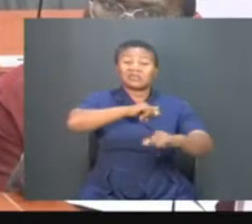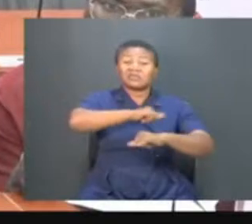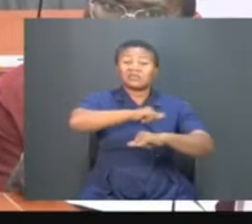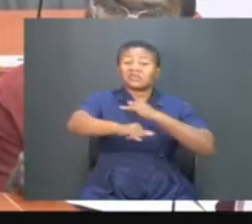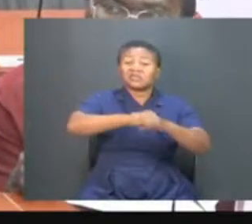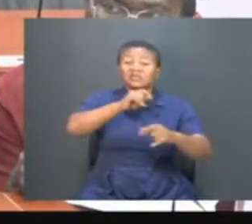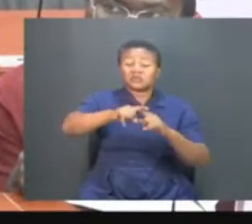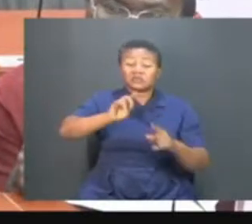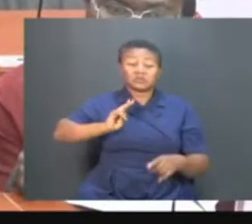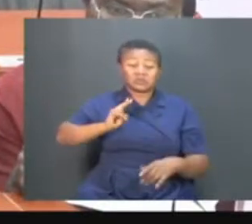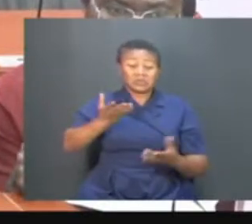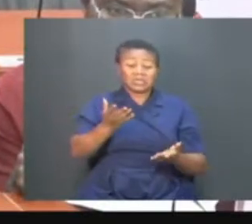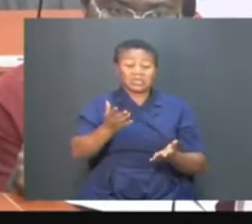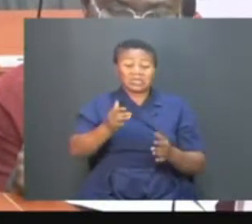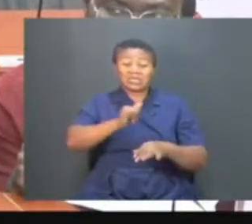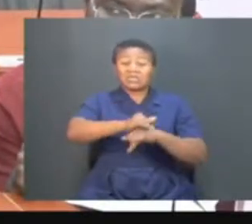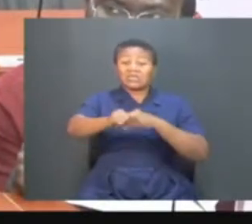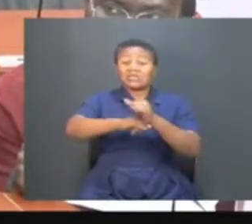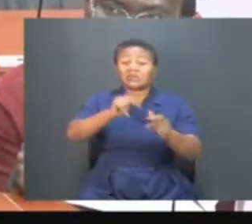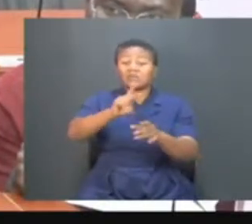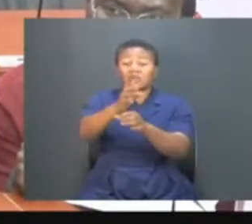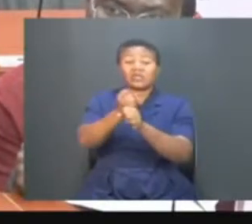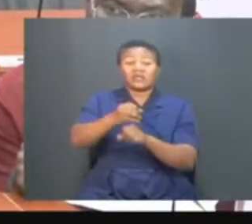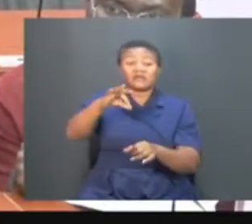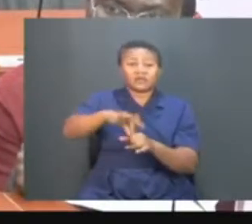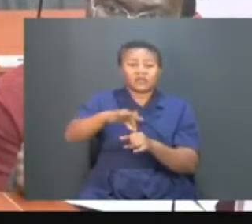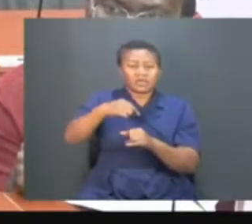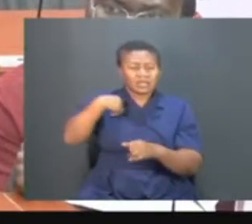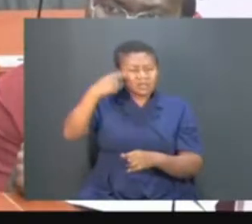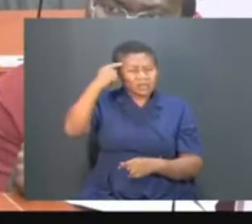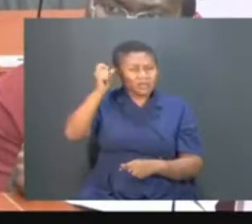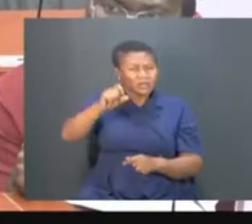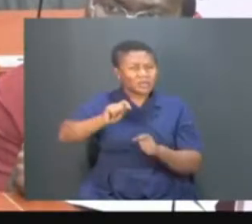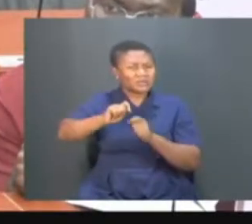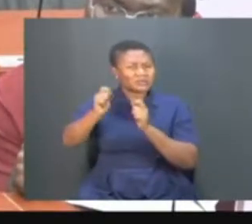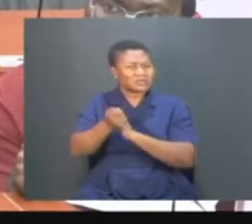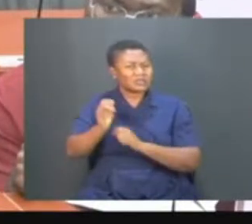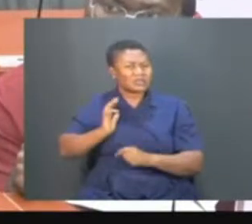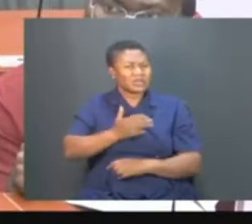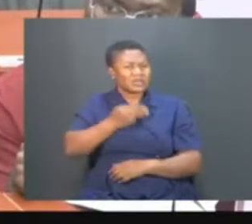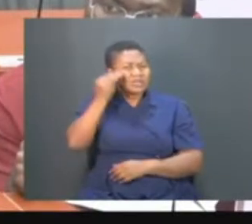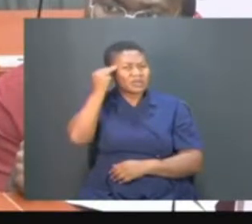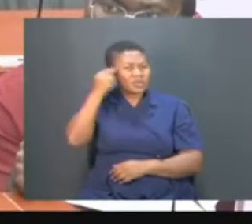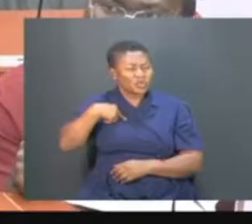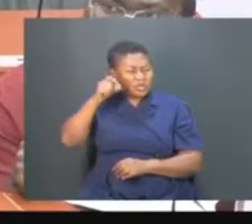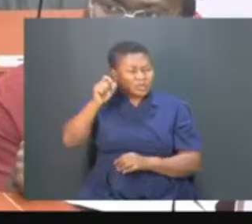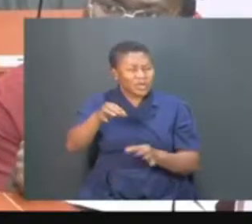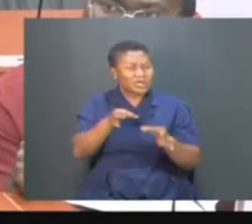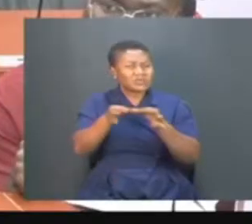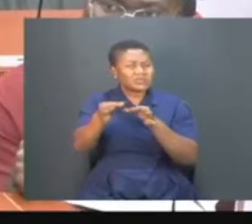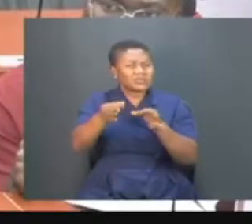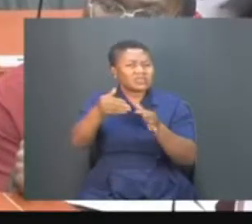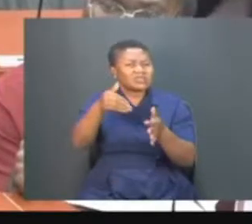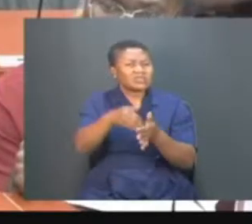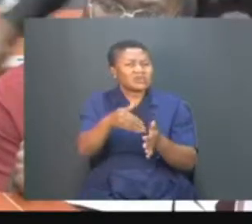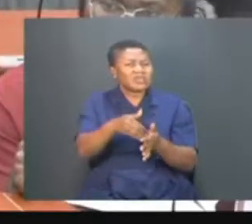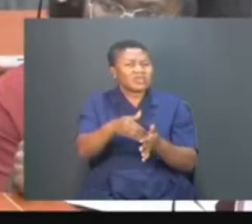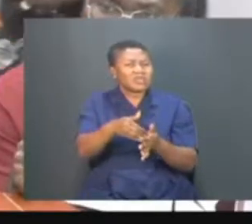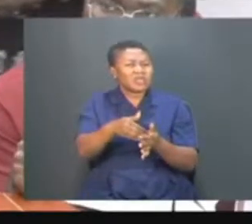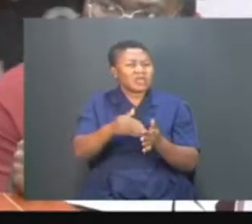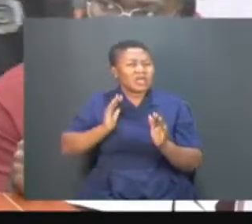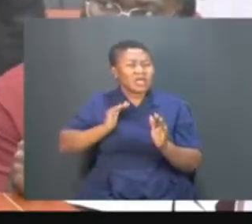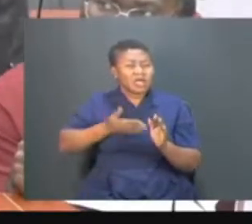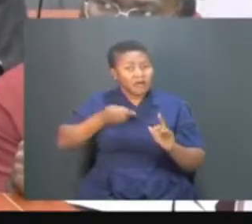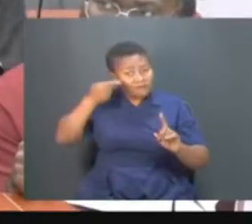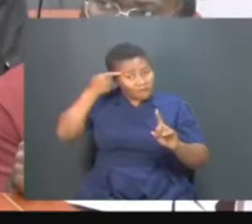I think we should have a new paradigm shift. We need to redefine our corporate focus as a country